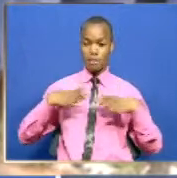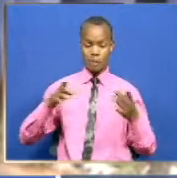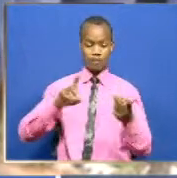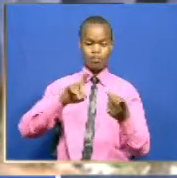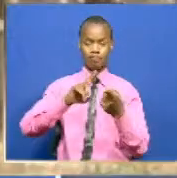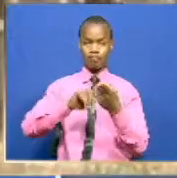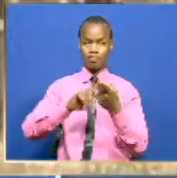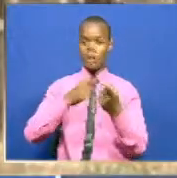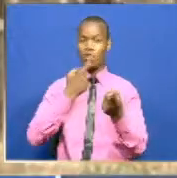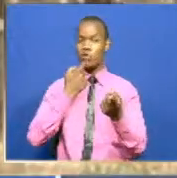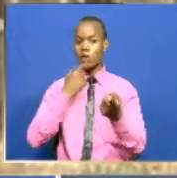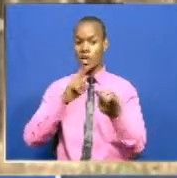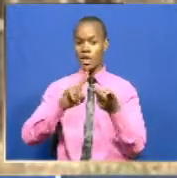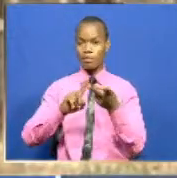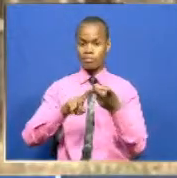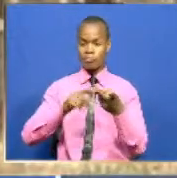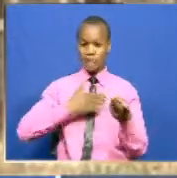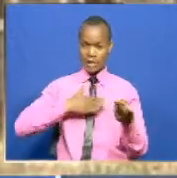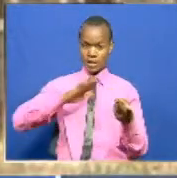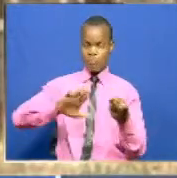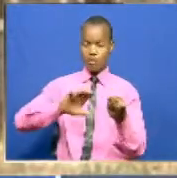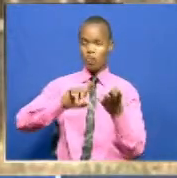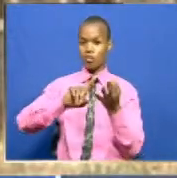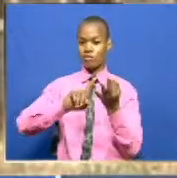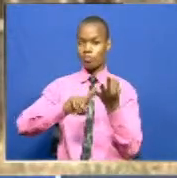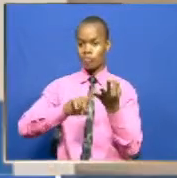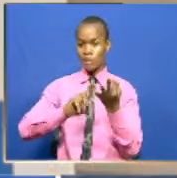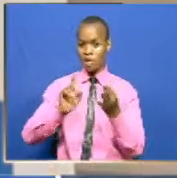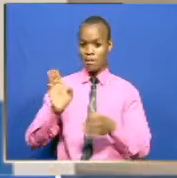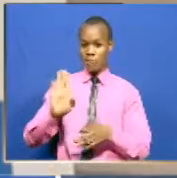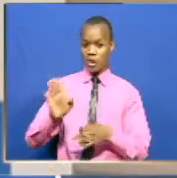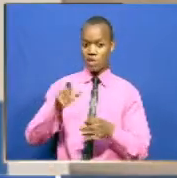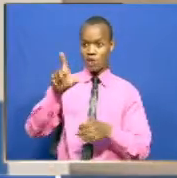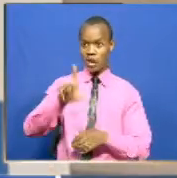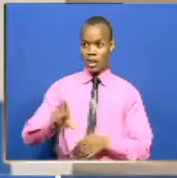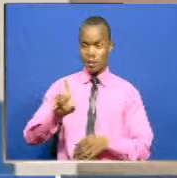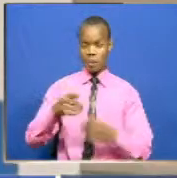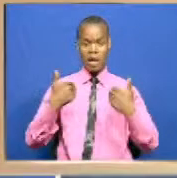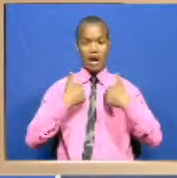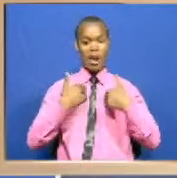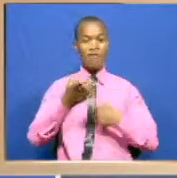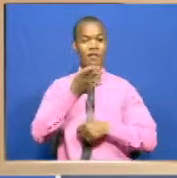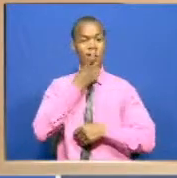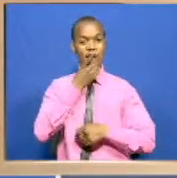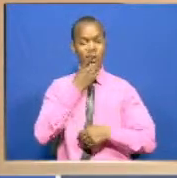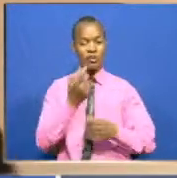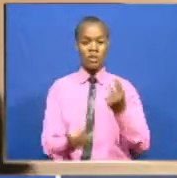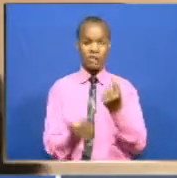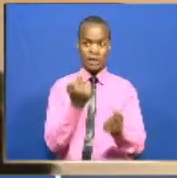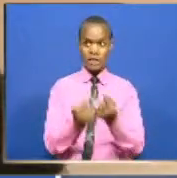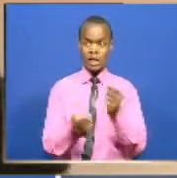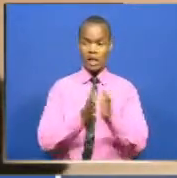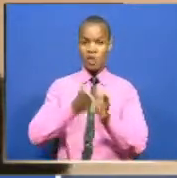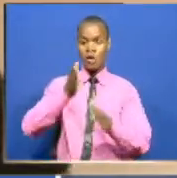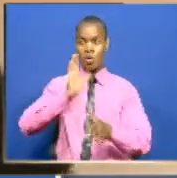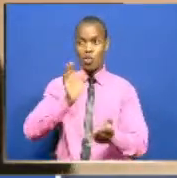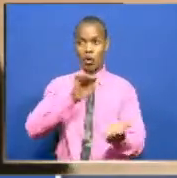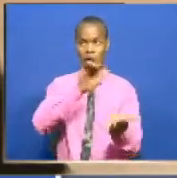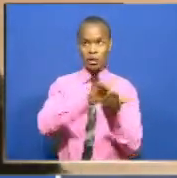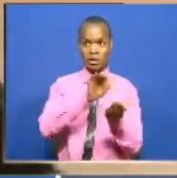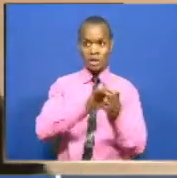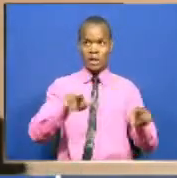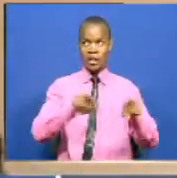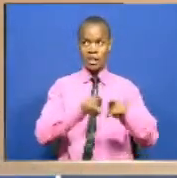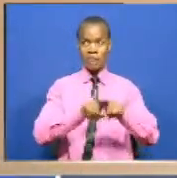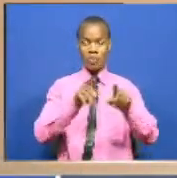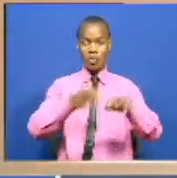and West Pokot counties. The school boasts of modern dormitories, dining hall, kitchen and water storage facilities constructed at a